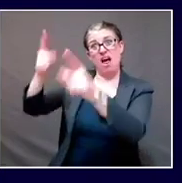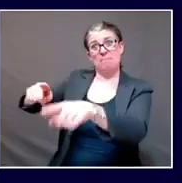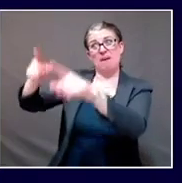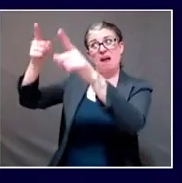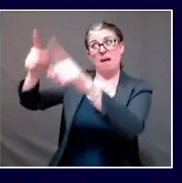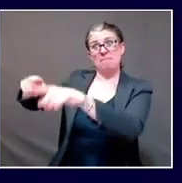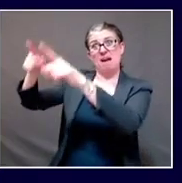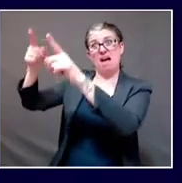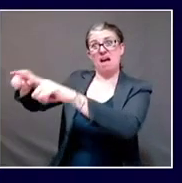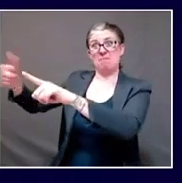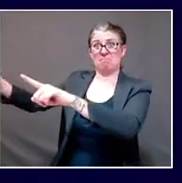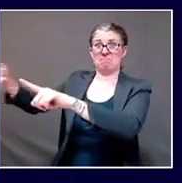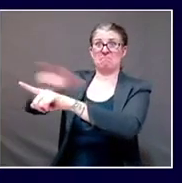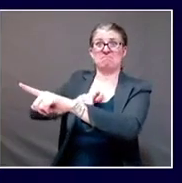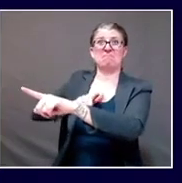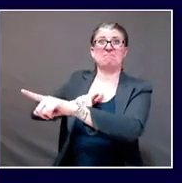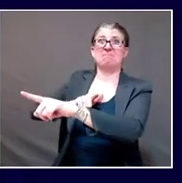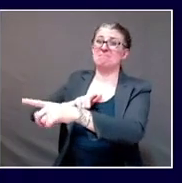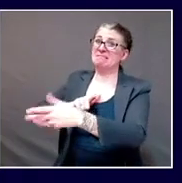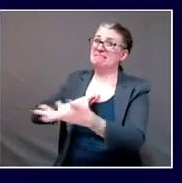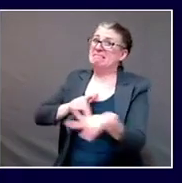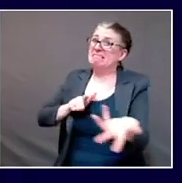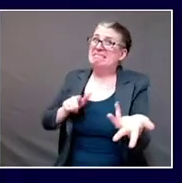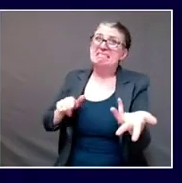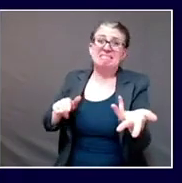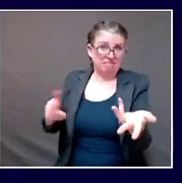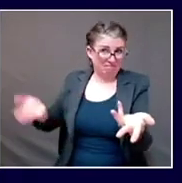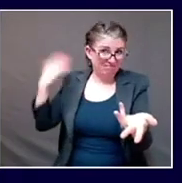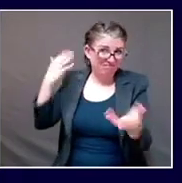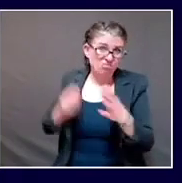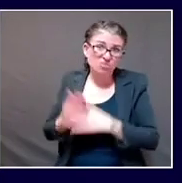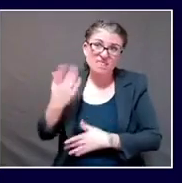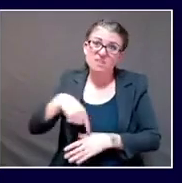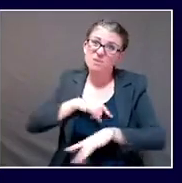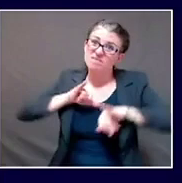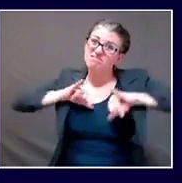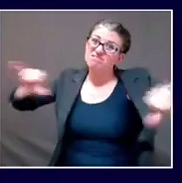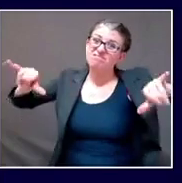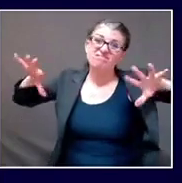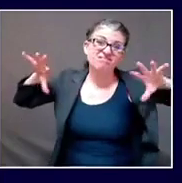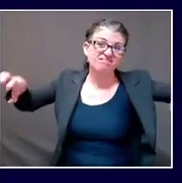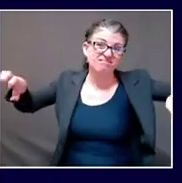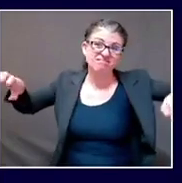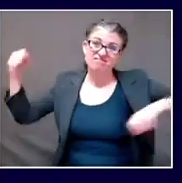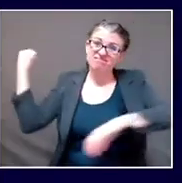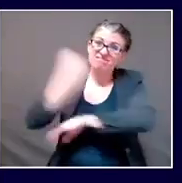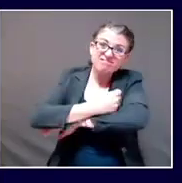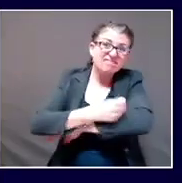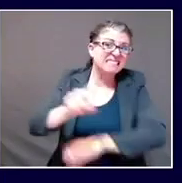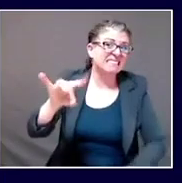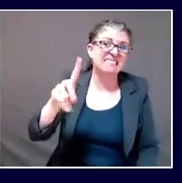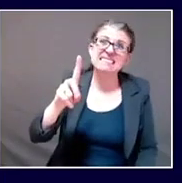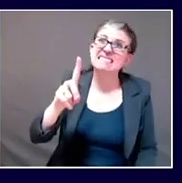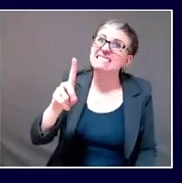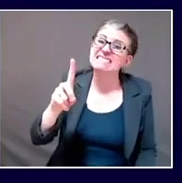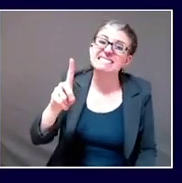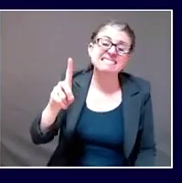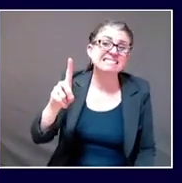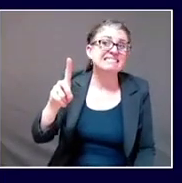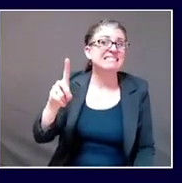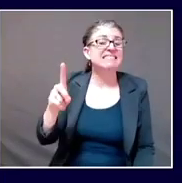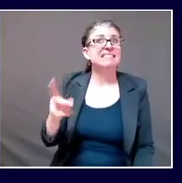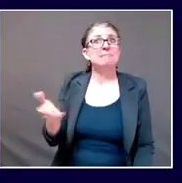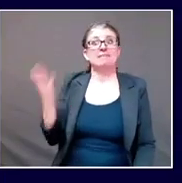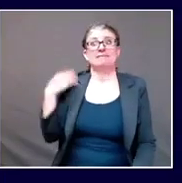last spring, and people were pretty compliant. But unlike last spring, if we were to do that